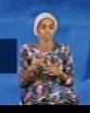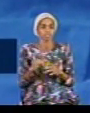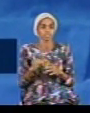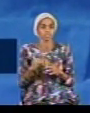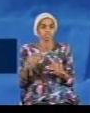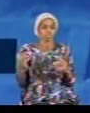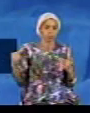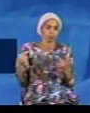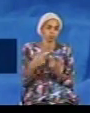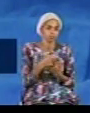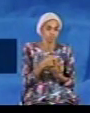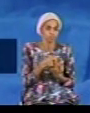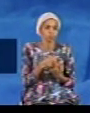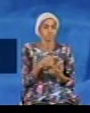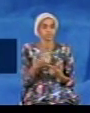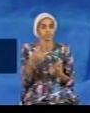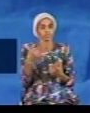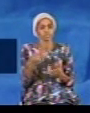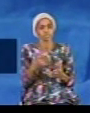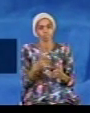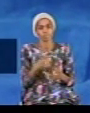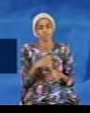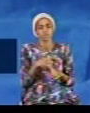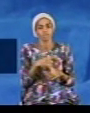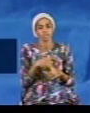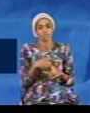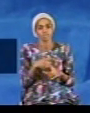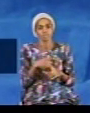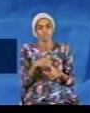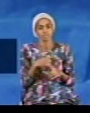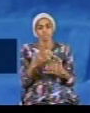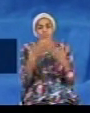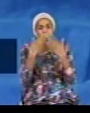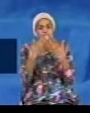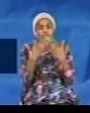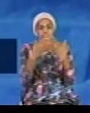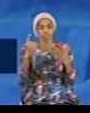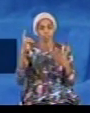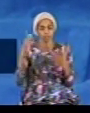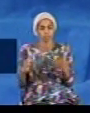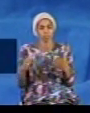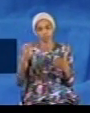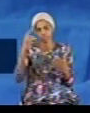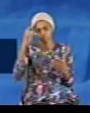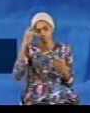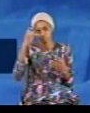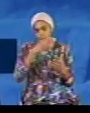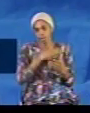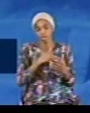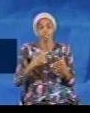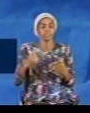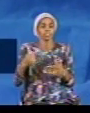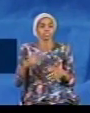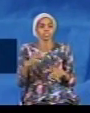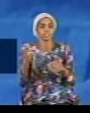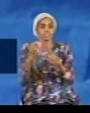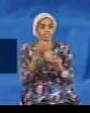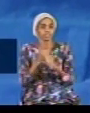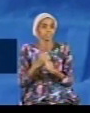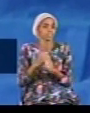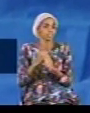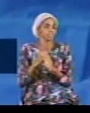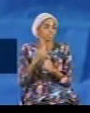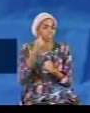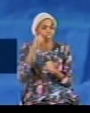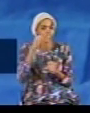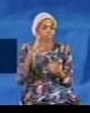walk. I was just standing there. But I give God the glory because it was no more than that. They quickly rushed me and put me in a particular place. Then they tried to